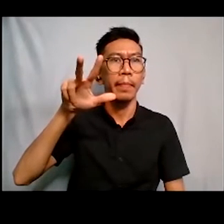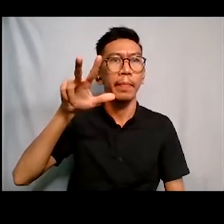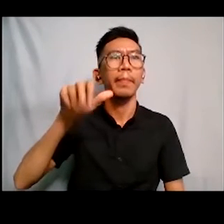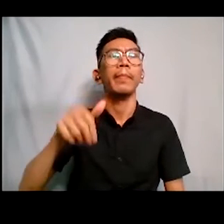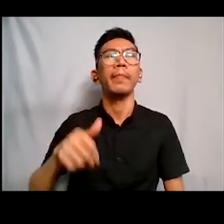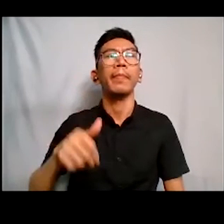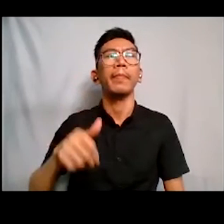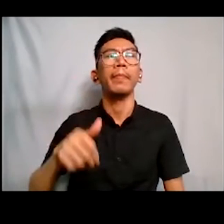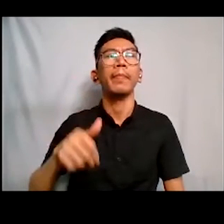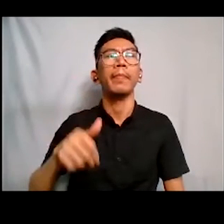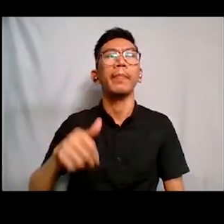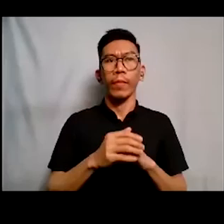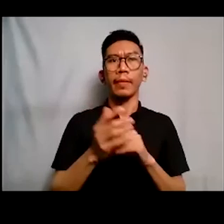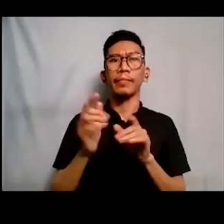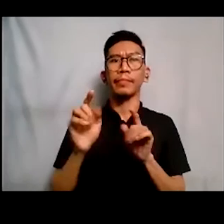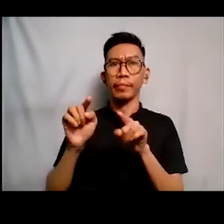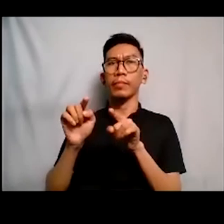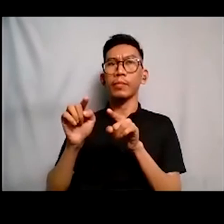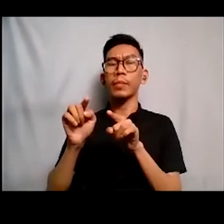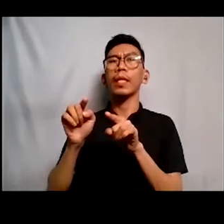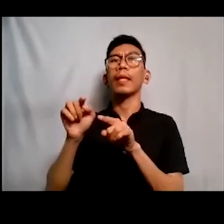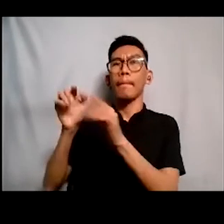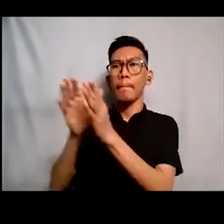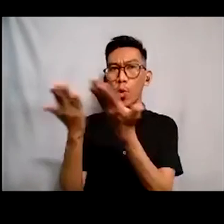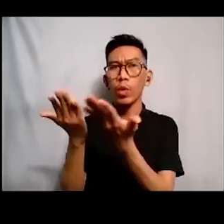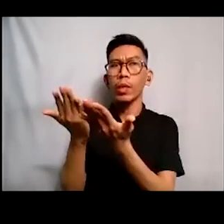So we say the book is thin and expensive.